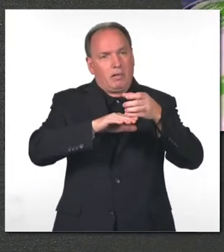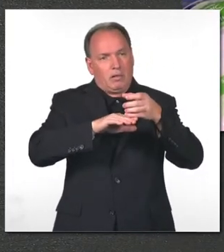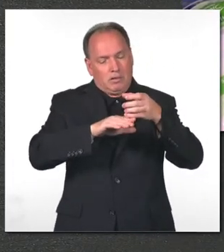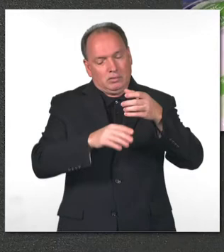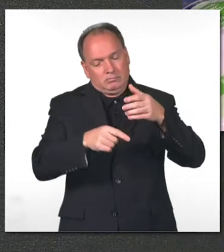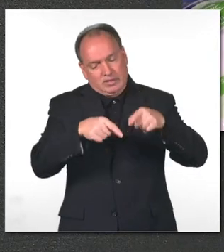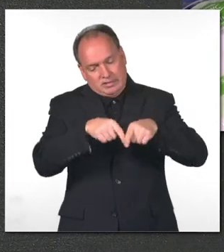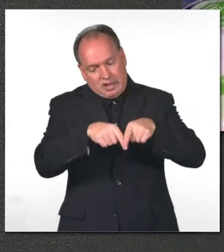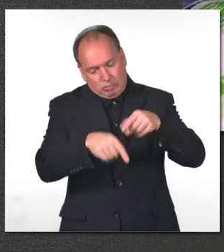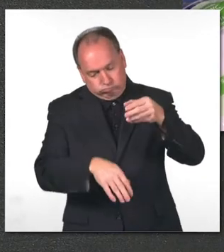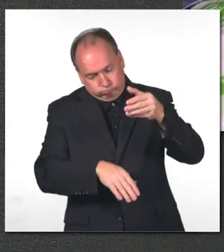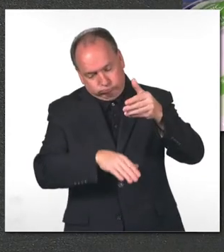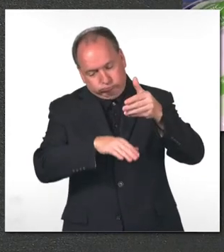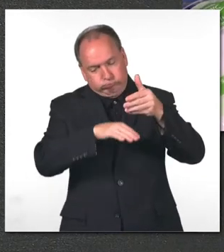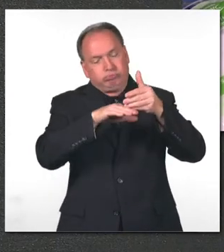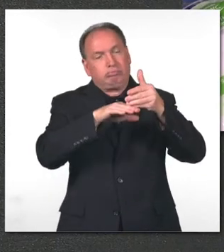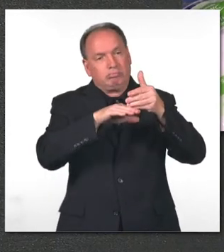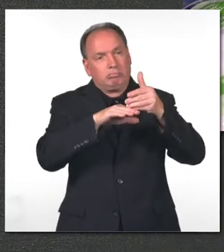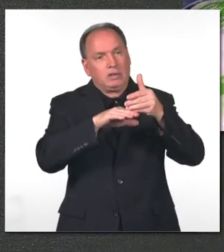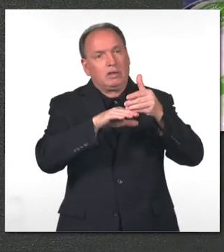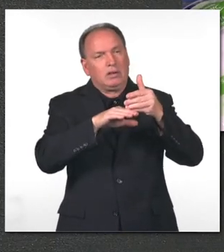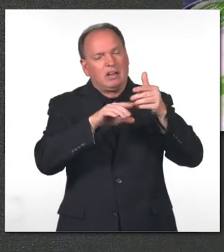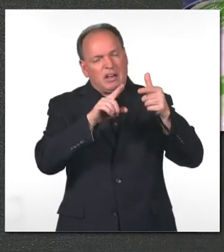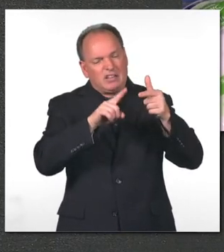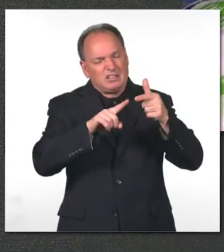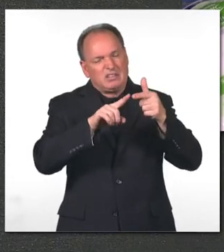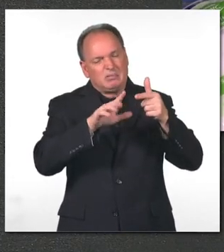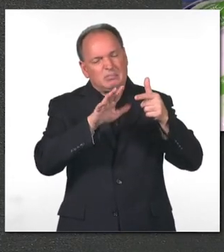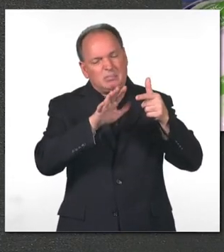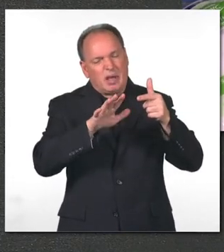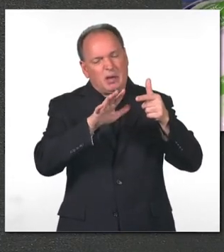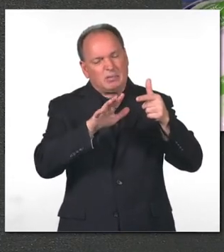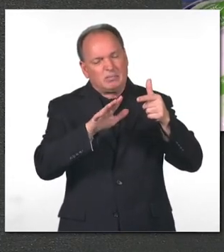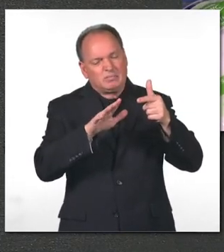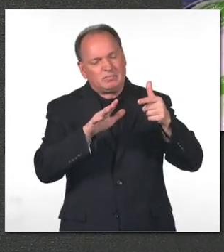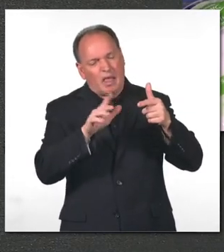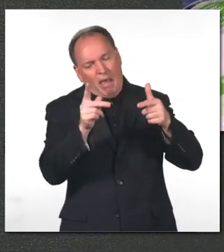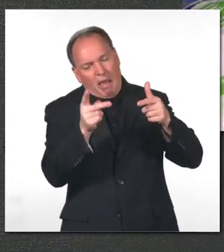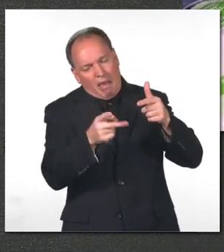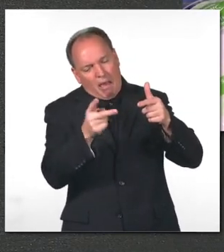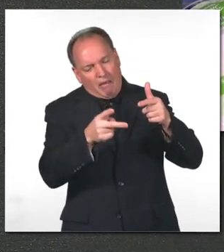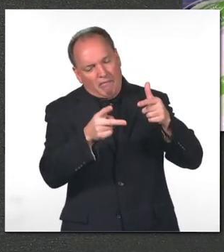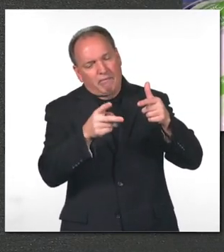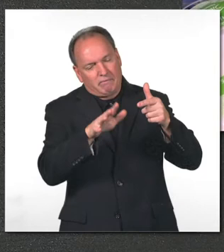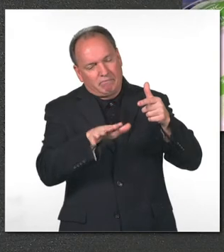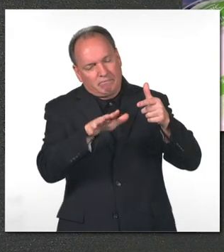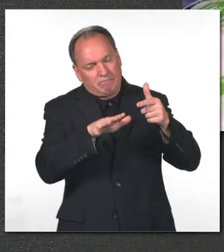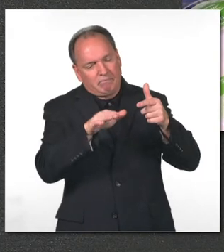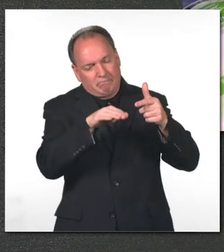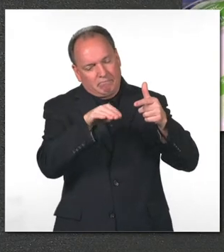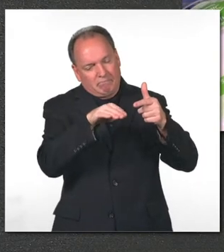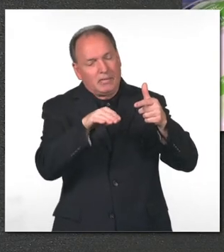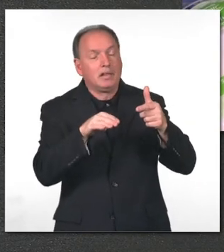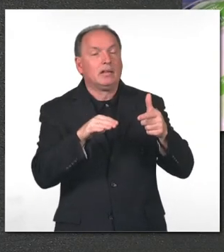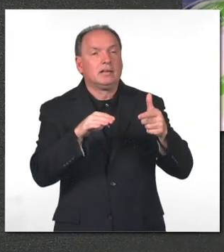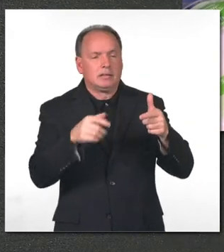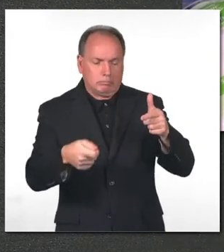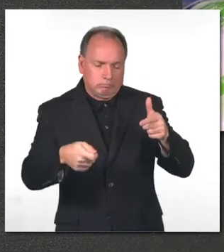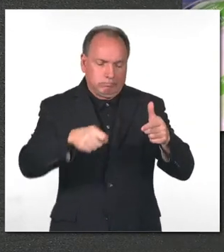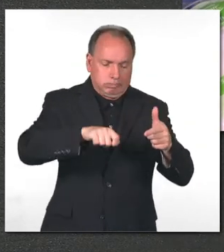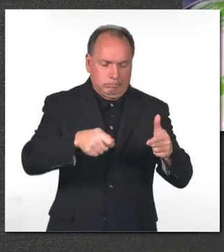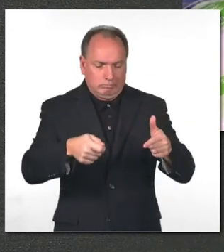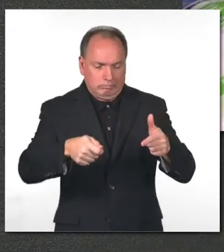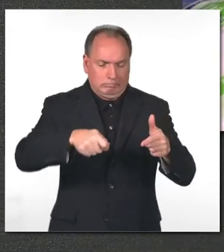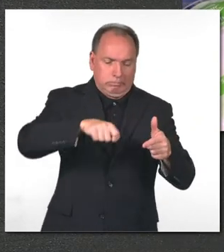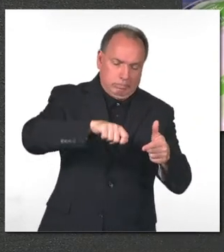up. And you want to fill it up to about the heel, which is about there. So I'll put a couple more spoonfuls in.